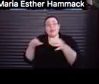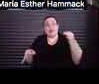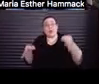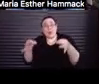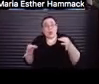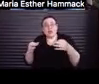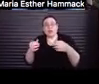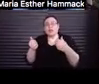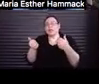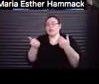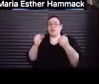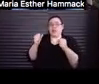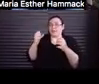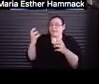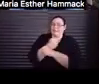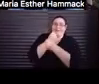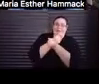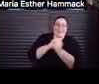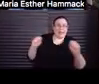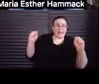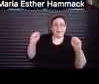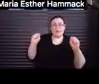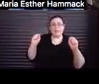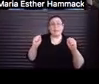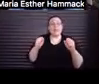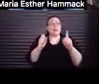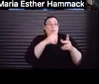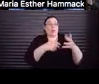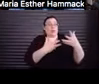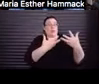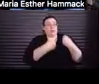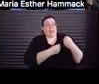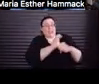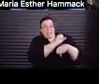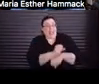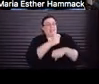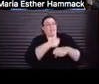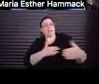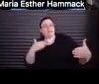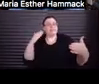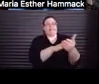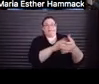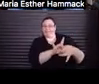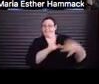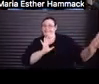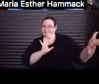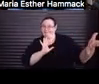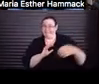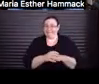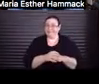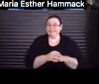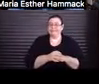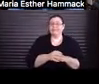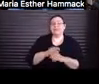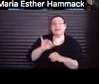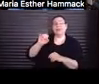to secure their freedoms by suing their enslavers for the freedom that corresponded them. So stories such as